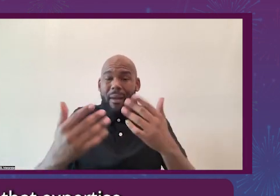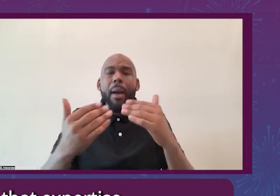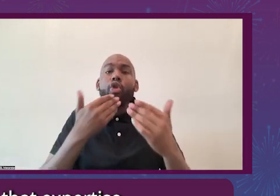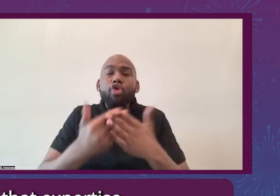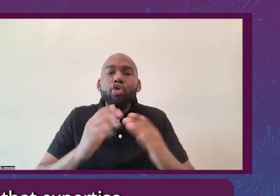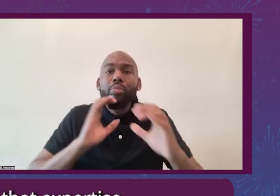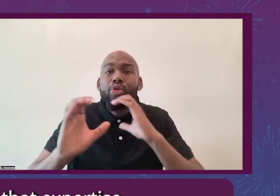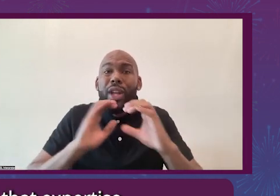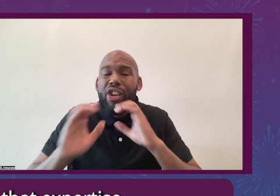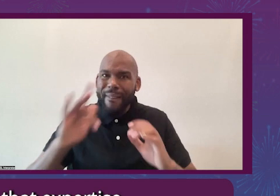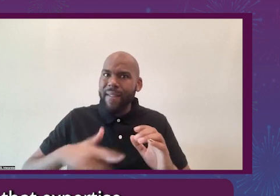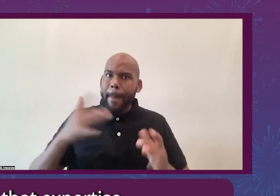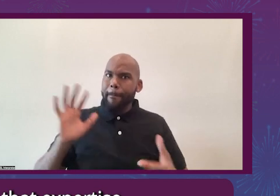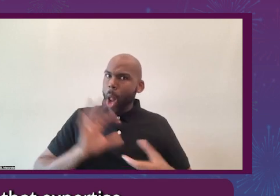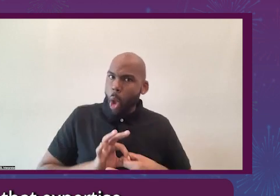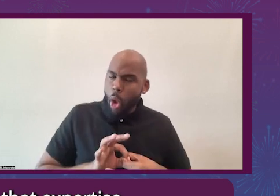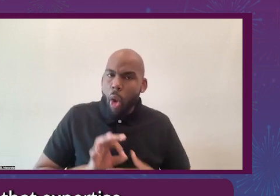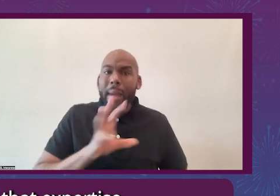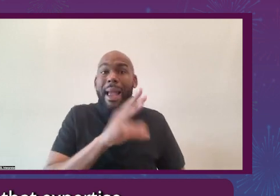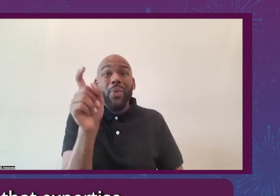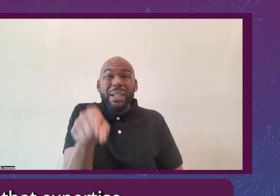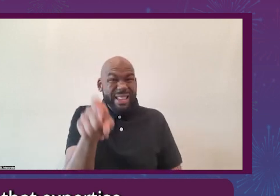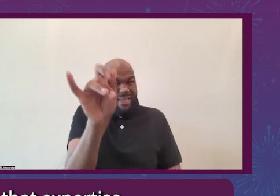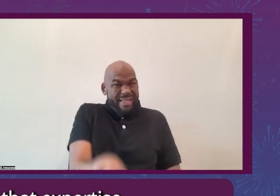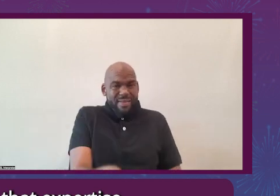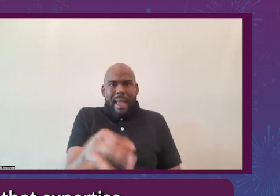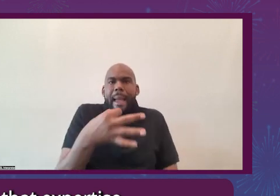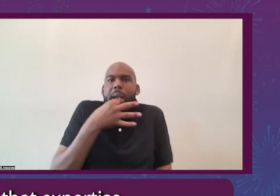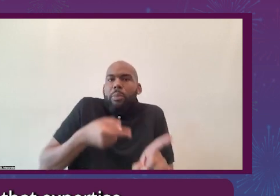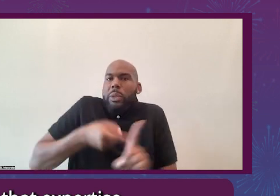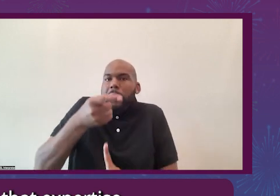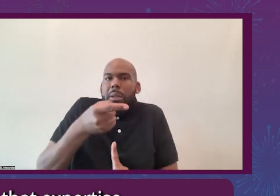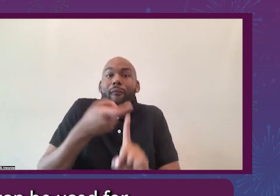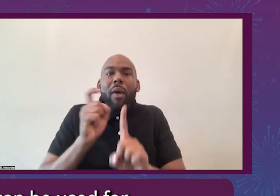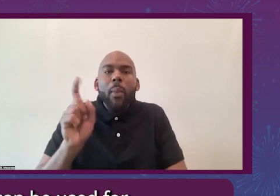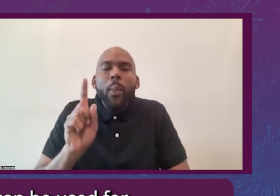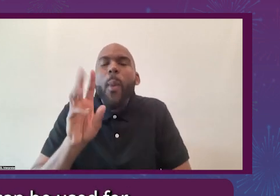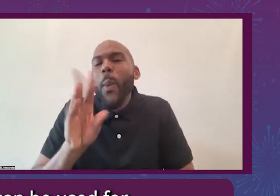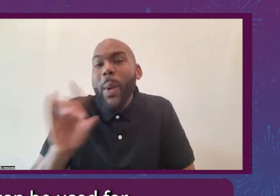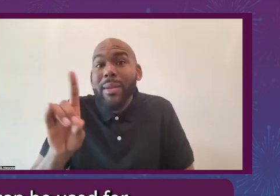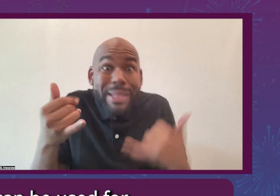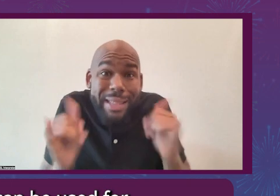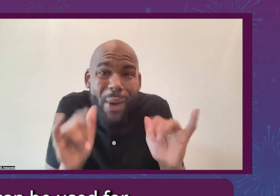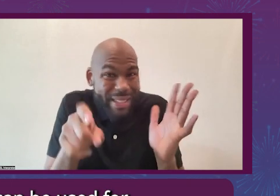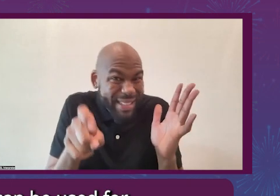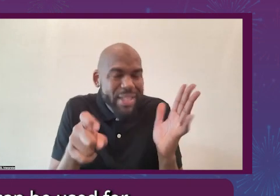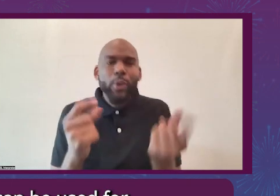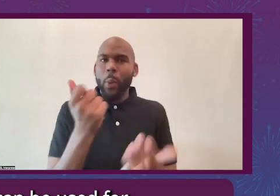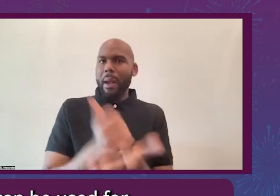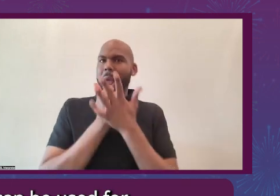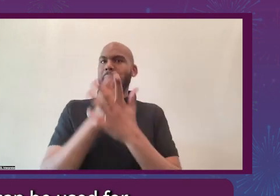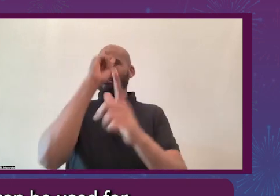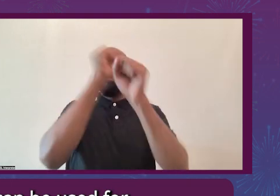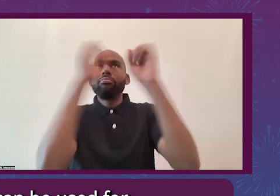needed that expertise from WID, and we still do, to help understand the work that we do and how it